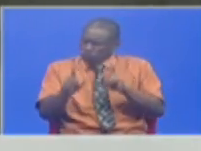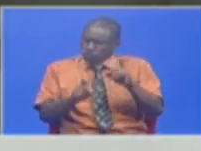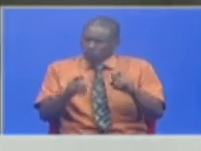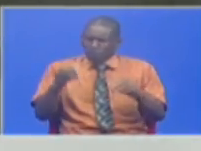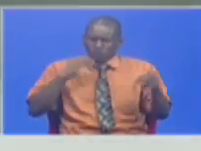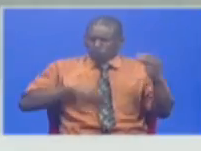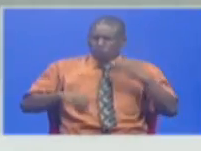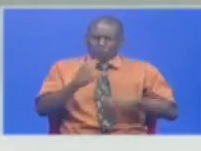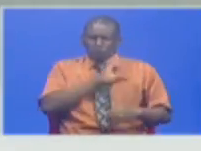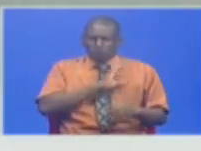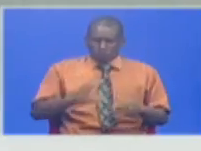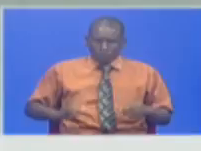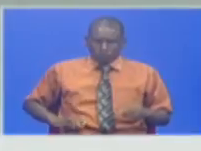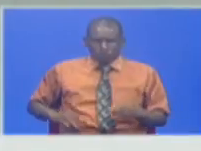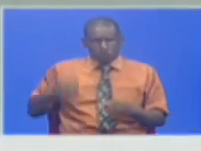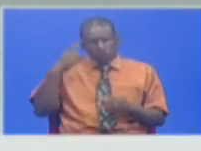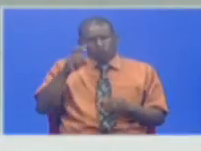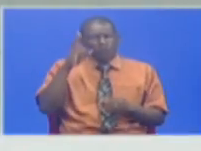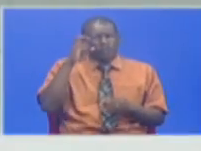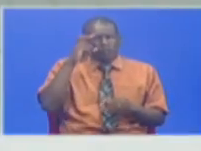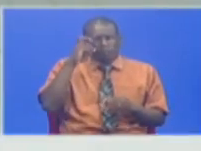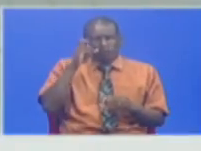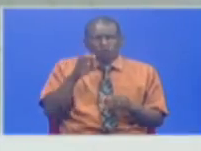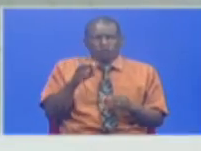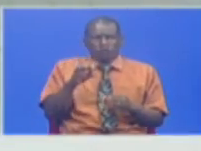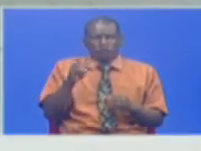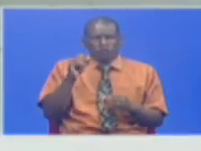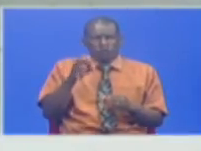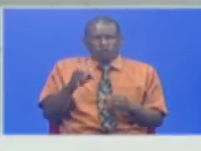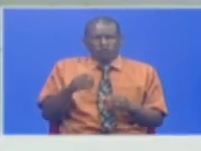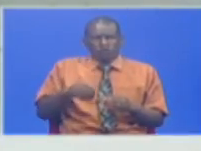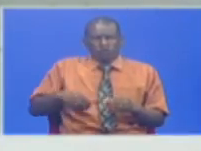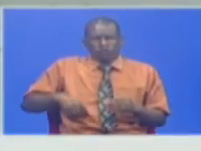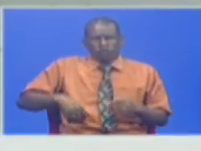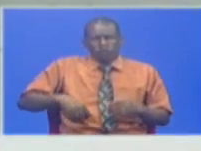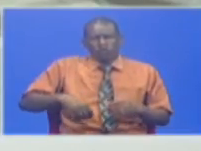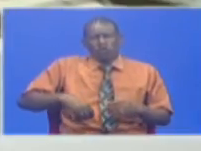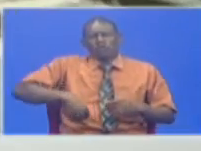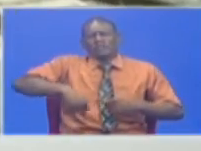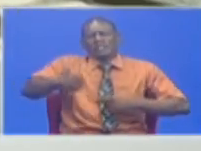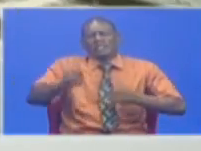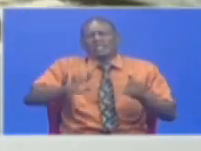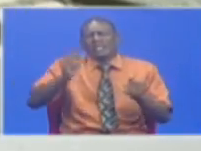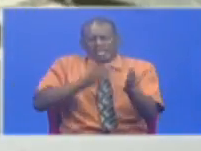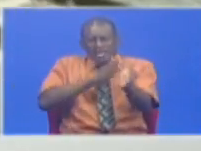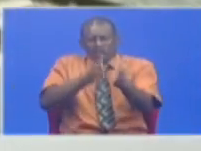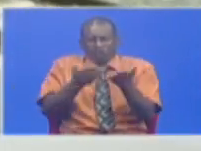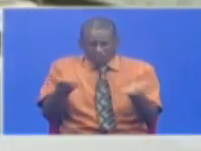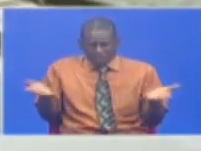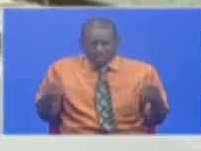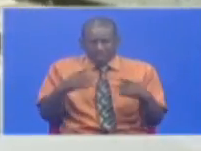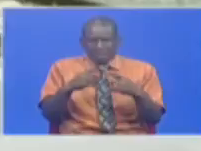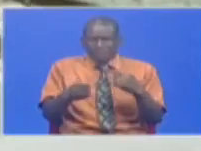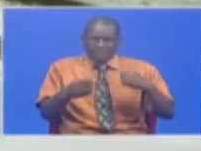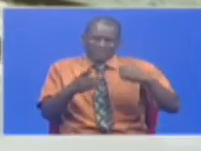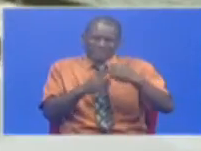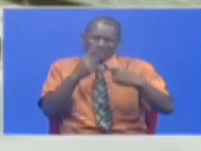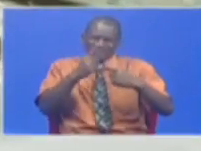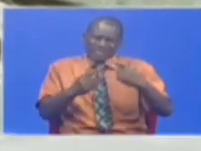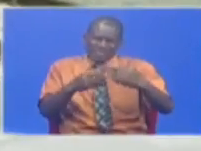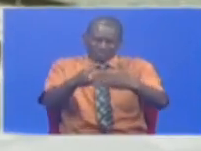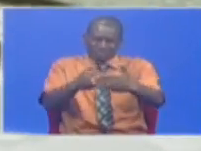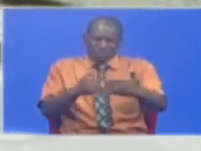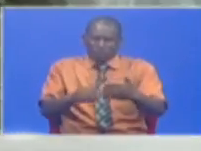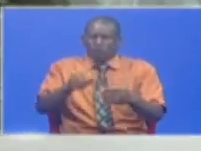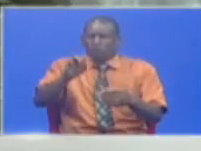Anti-Corruption Commission over allegations of irregularly disposing Kenya Railways assets. However, 6 years earlier, before Muli signed